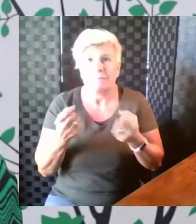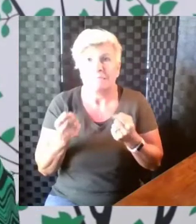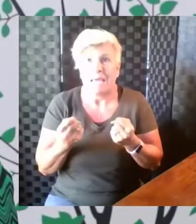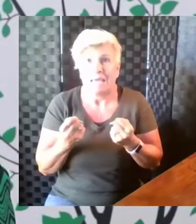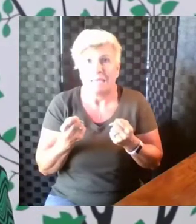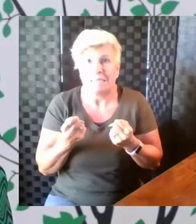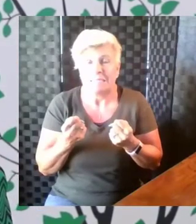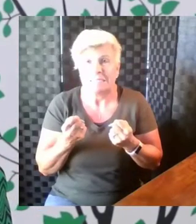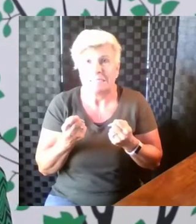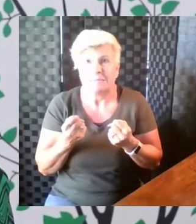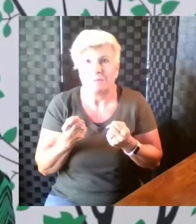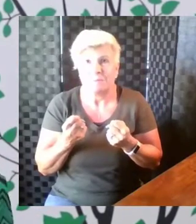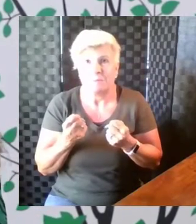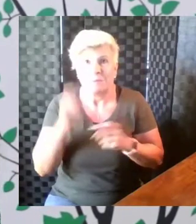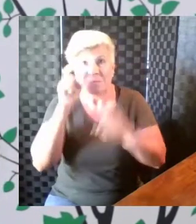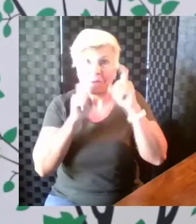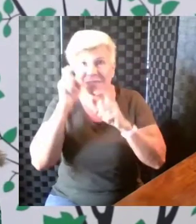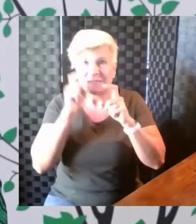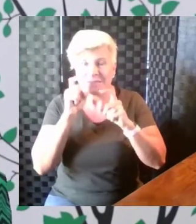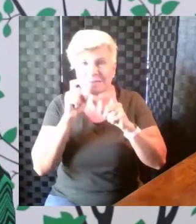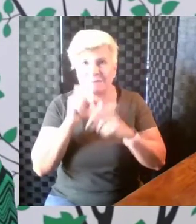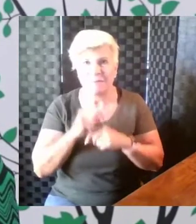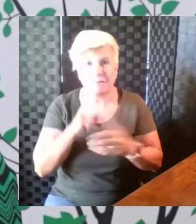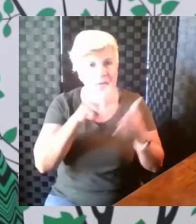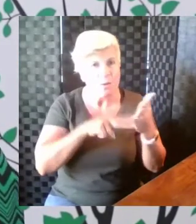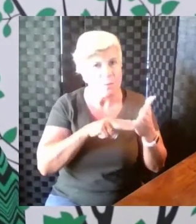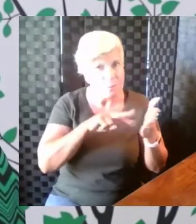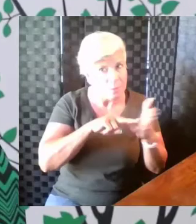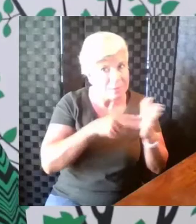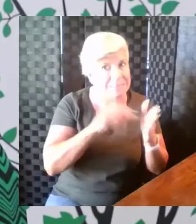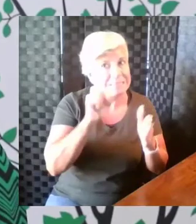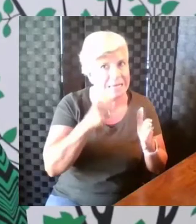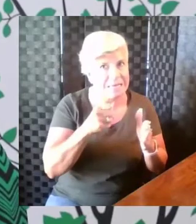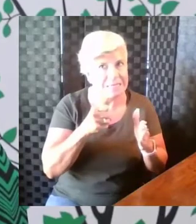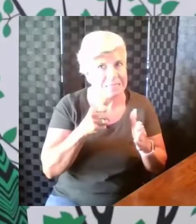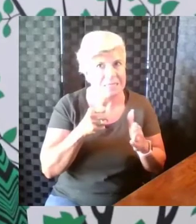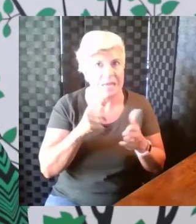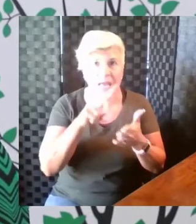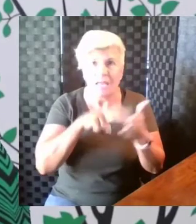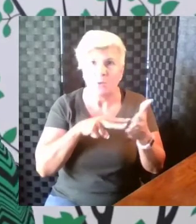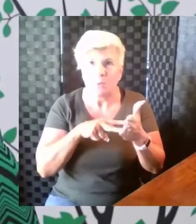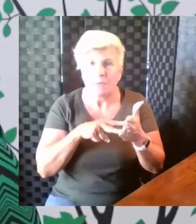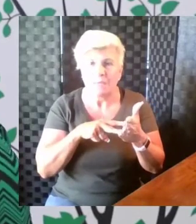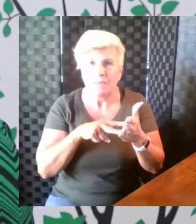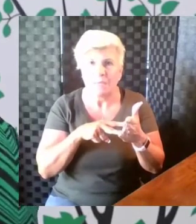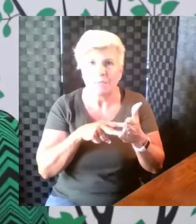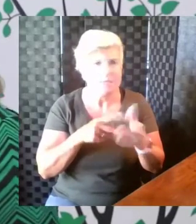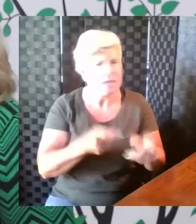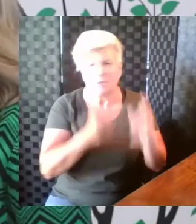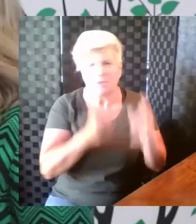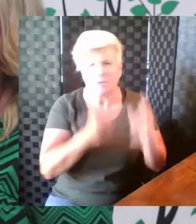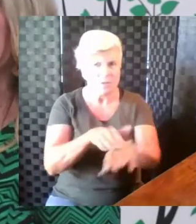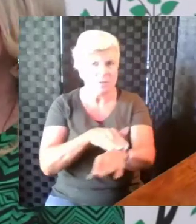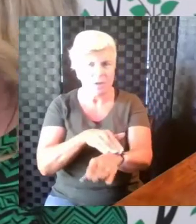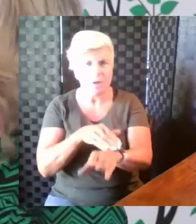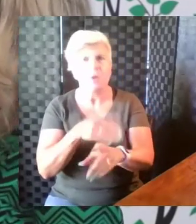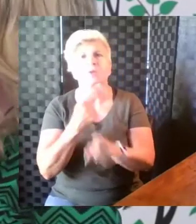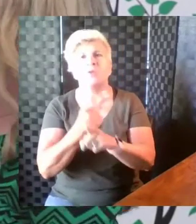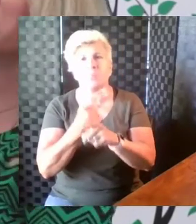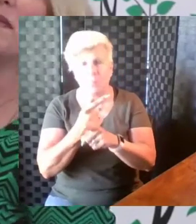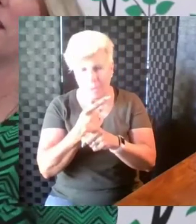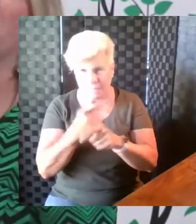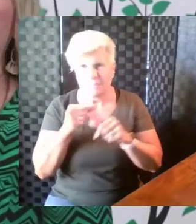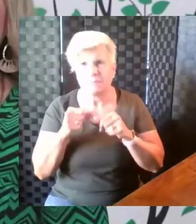Did I read with meaning? Yes. And did I read at just the right speed? Yes, so I was practicing good